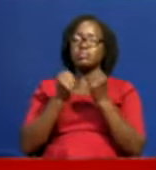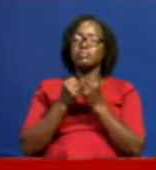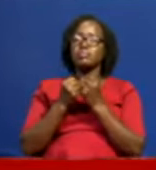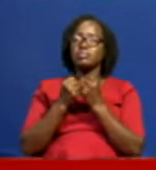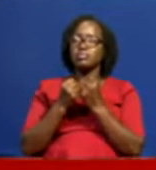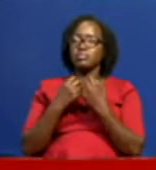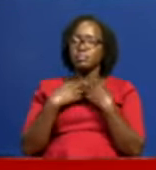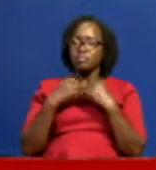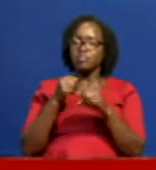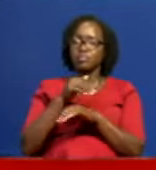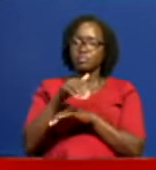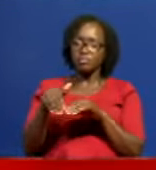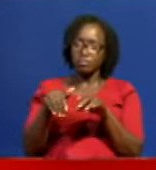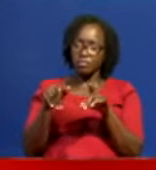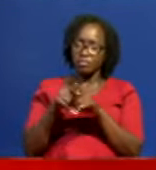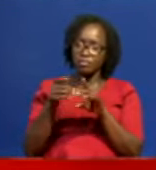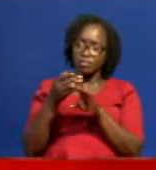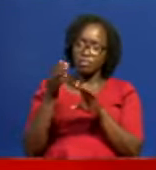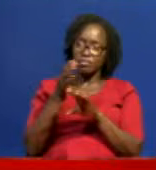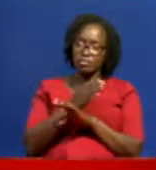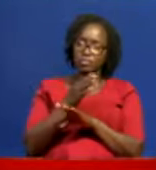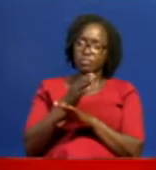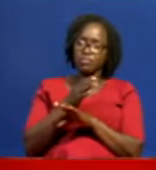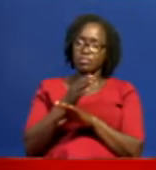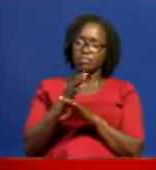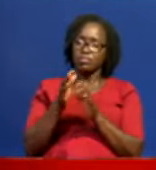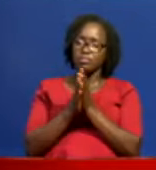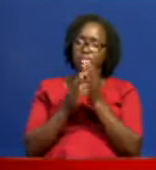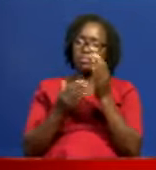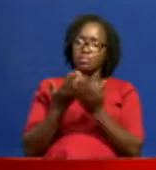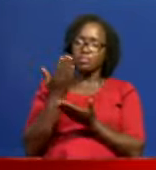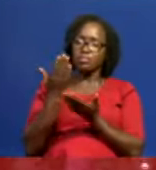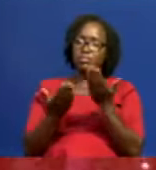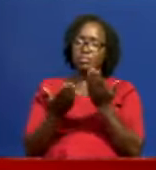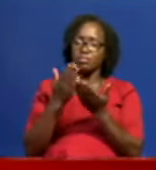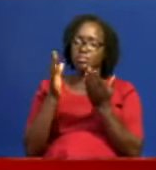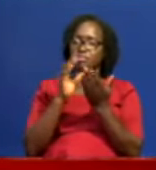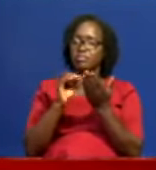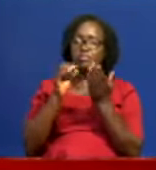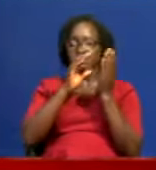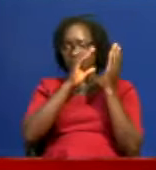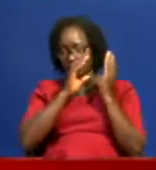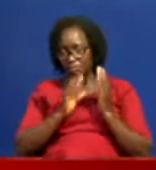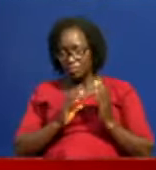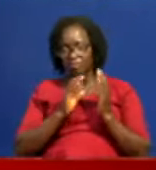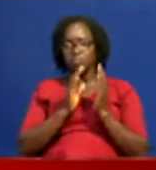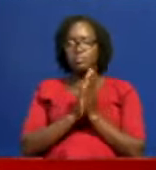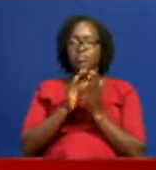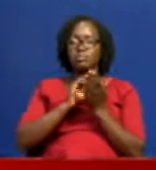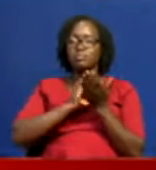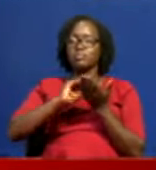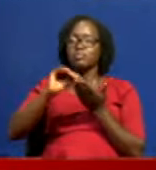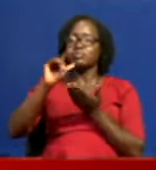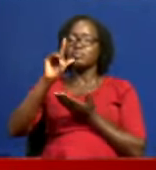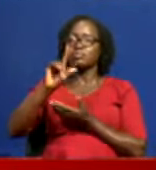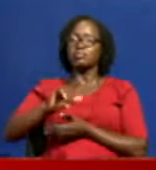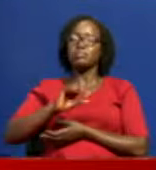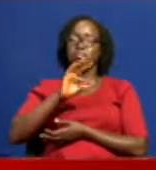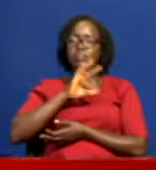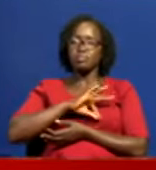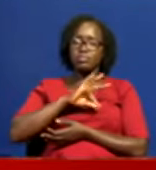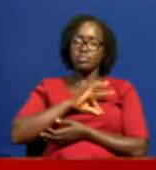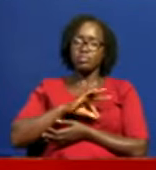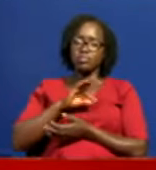insurance, as the previous setup disproportionately burdened and alienated low-income